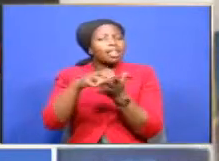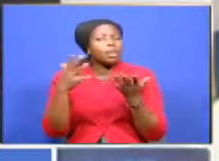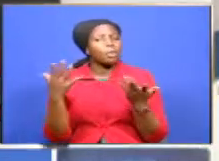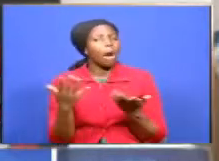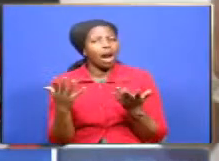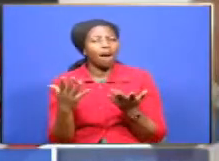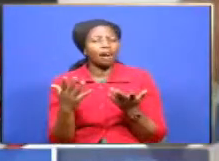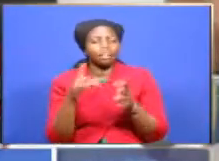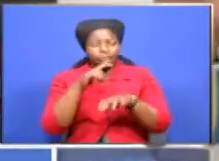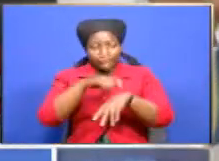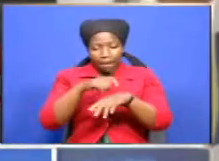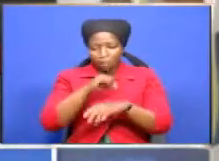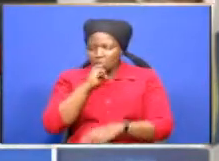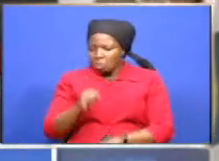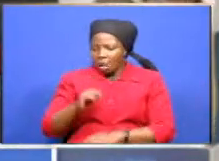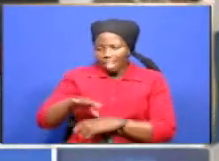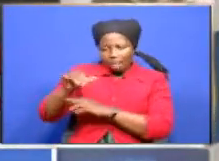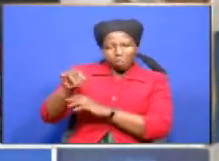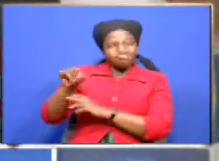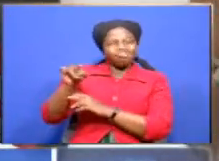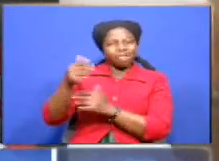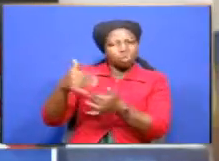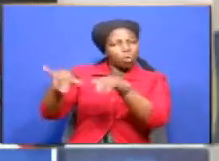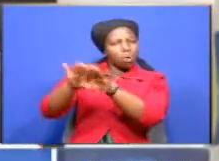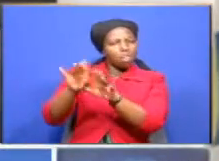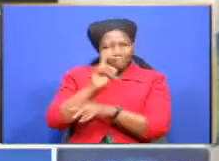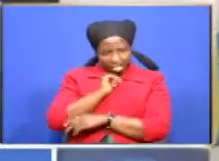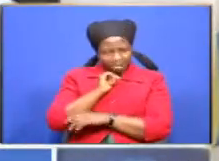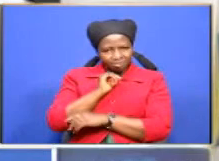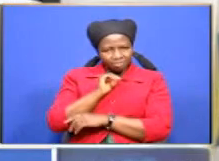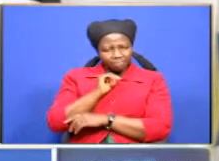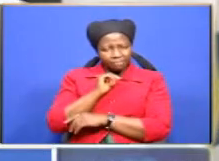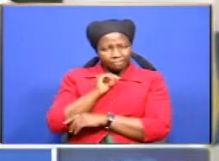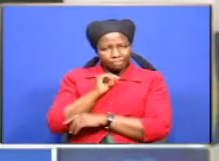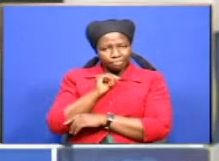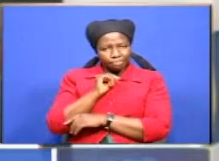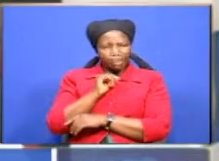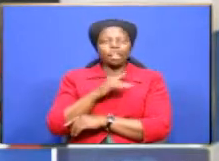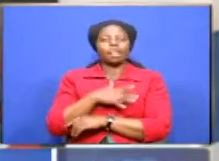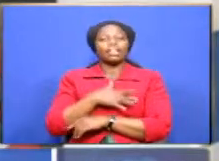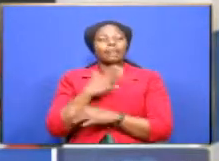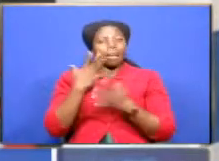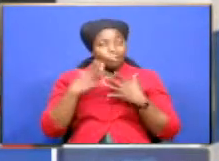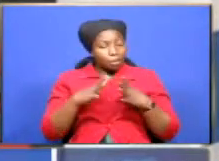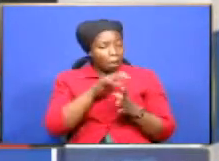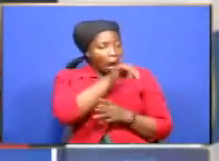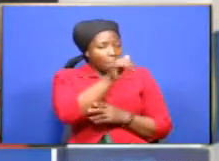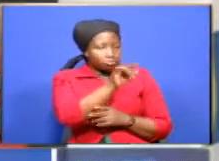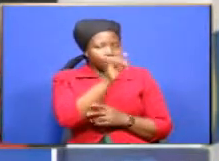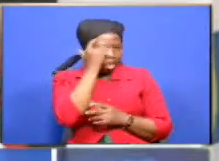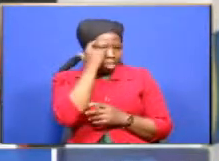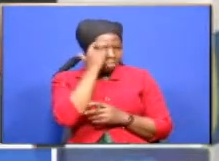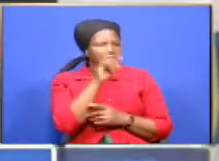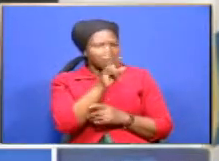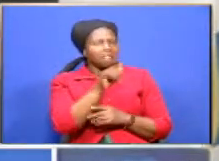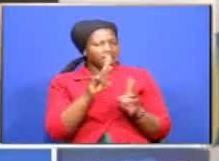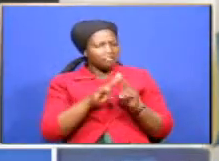when Old Town was being put under cessation of movement, there are people who thought they were very